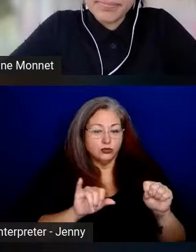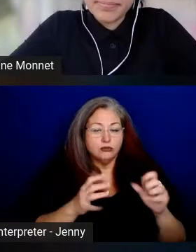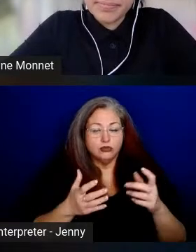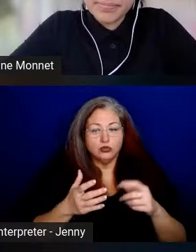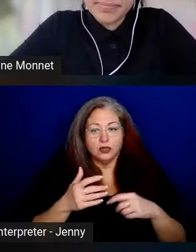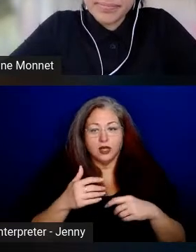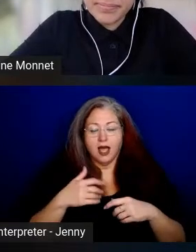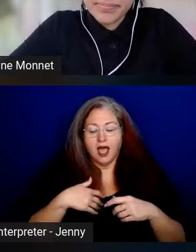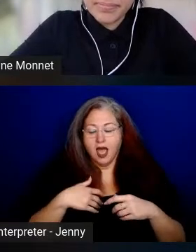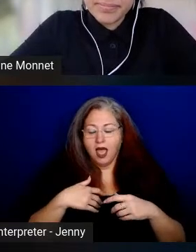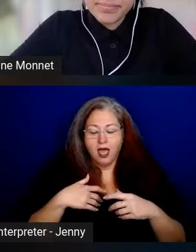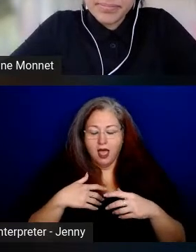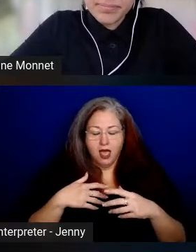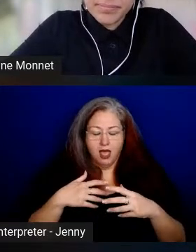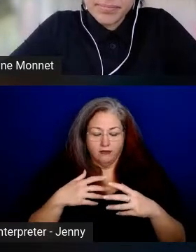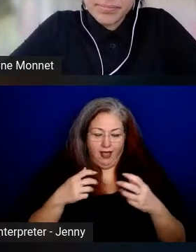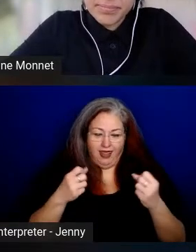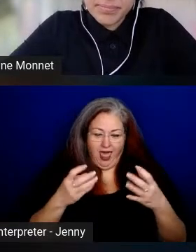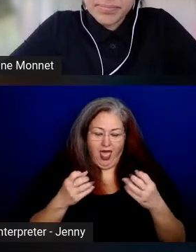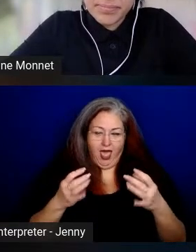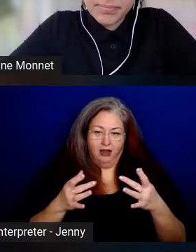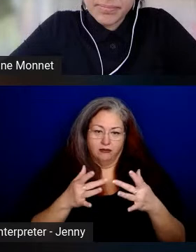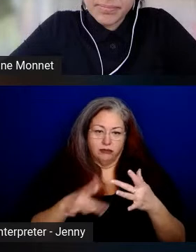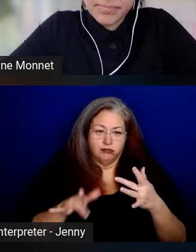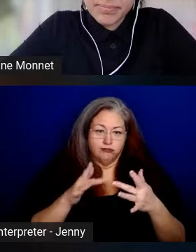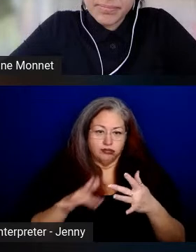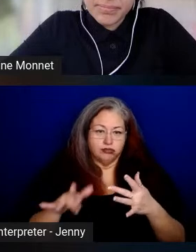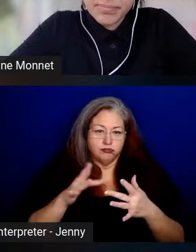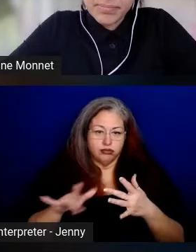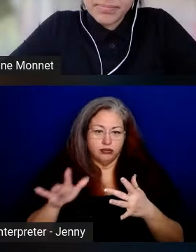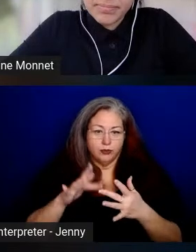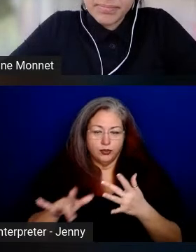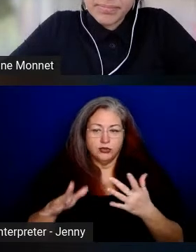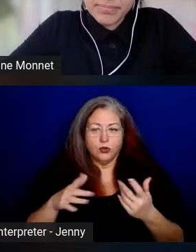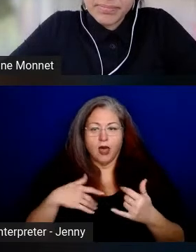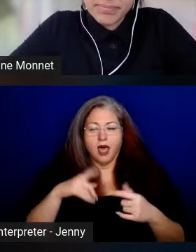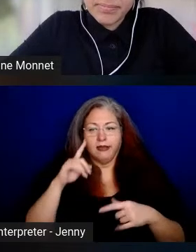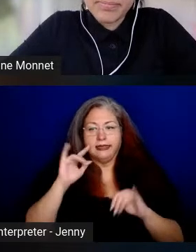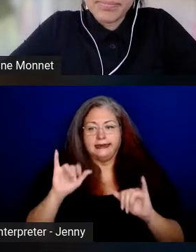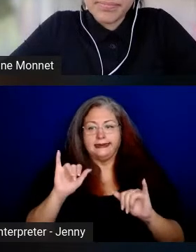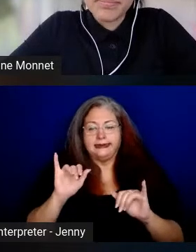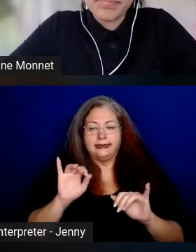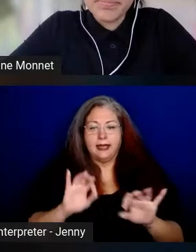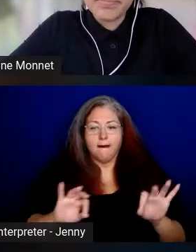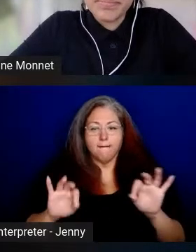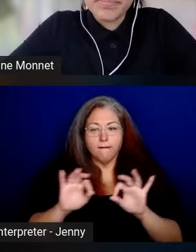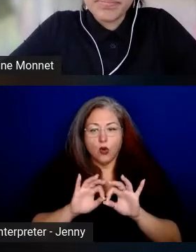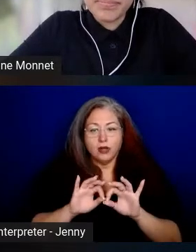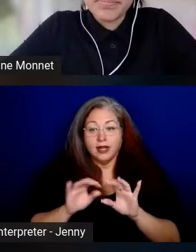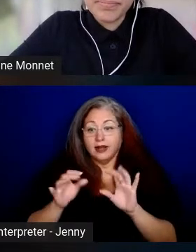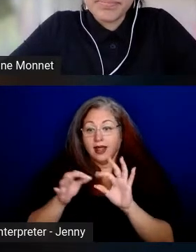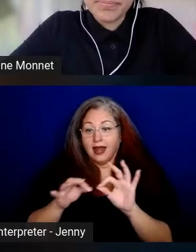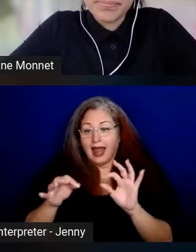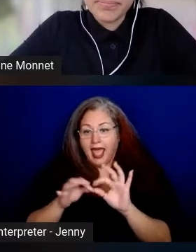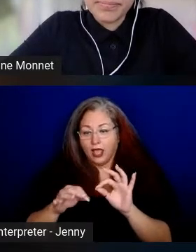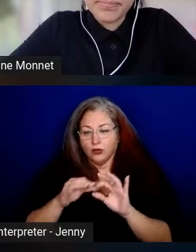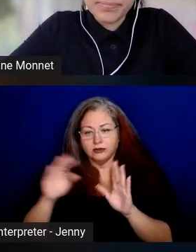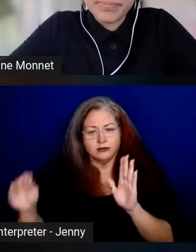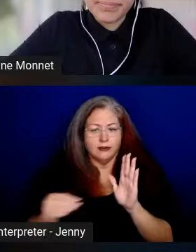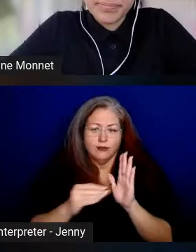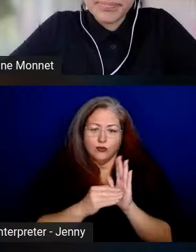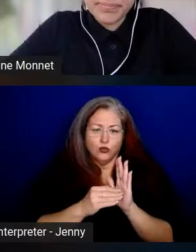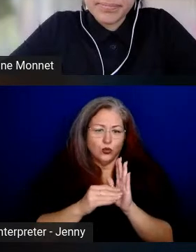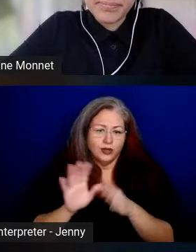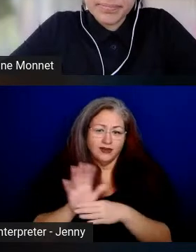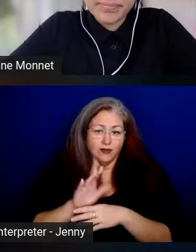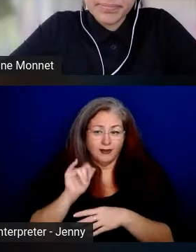much disconnection. And so it was really important for me to bring language to the film, because the language is who we